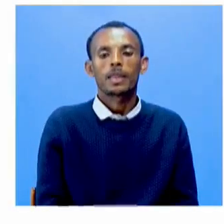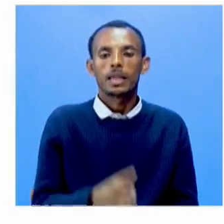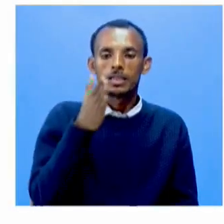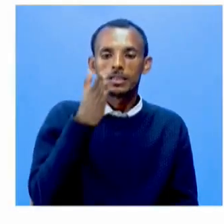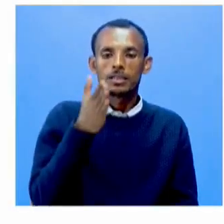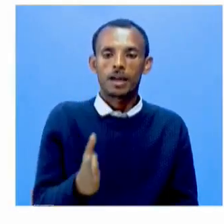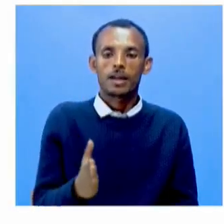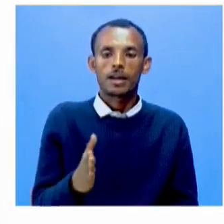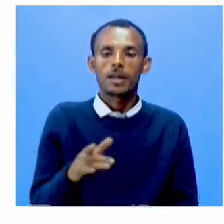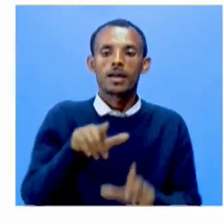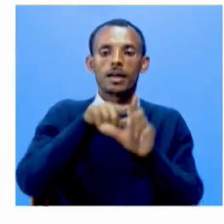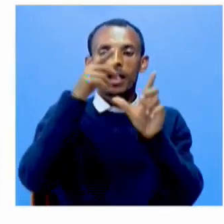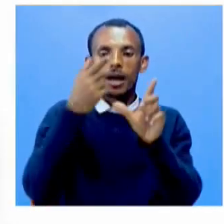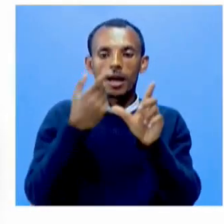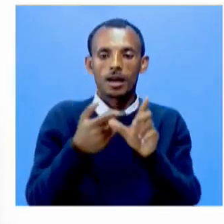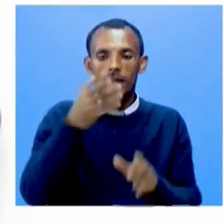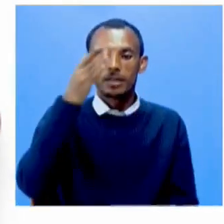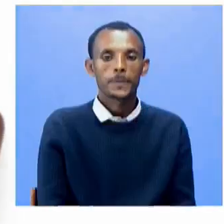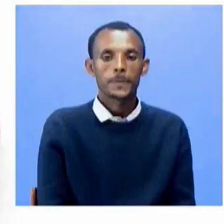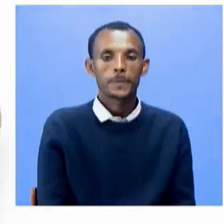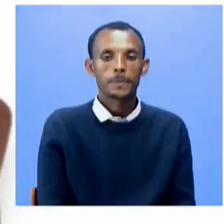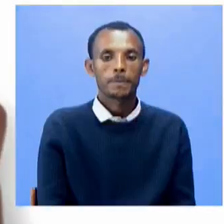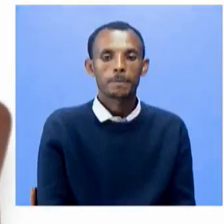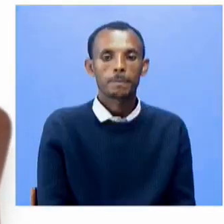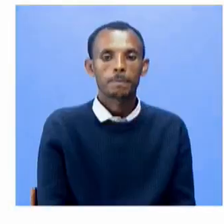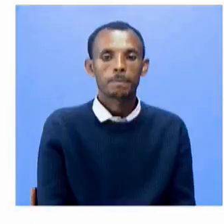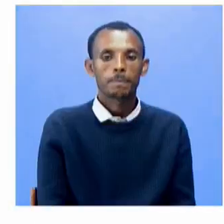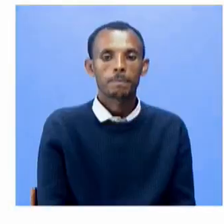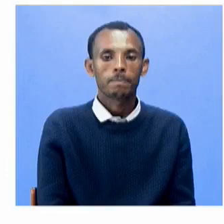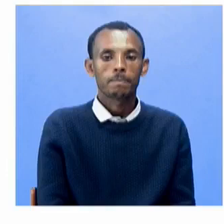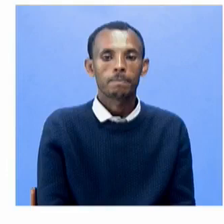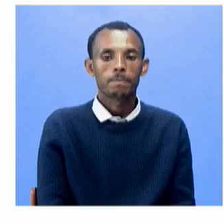side angle side congruency